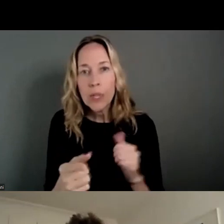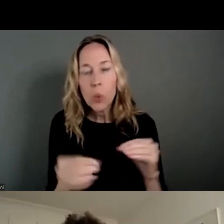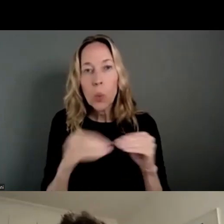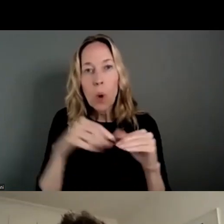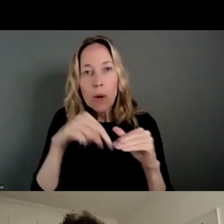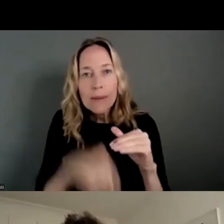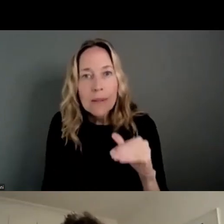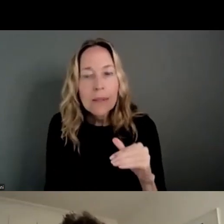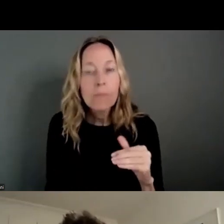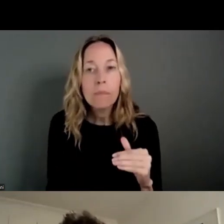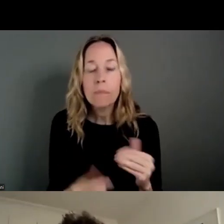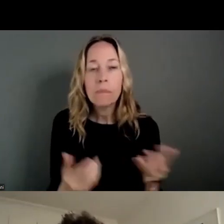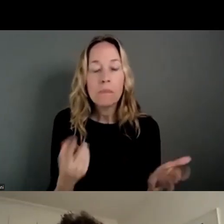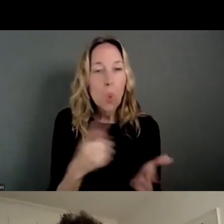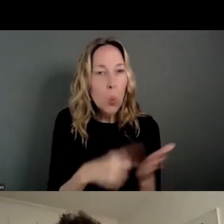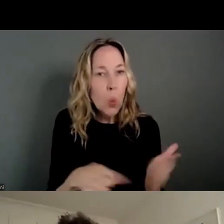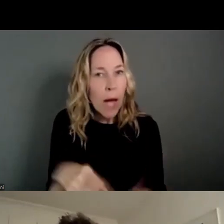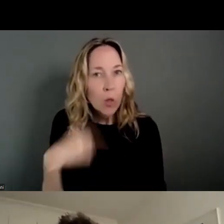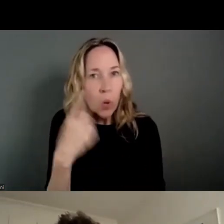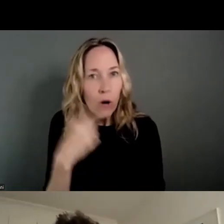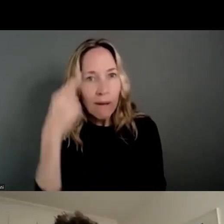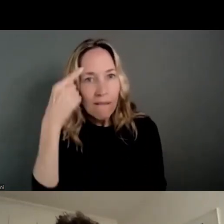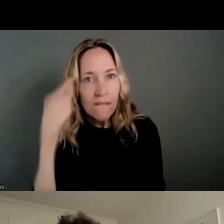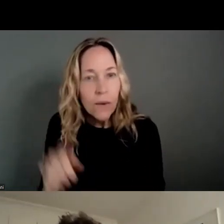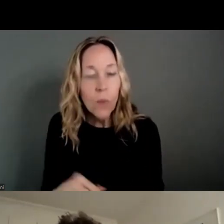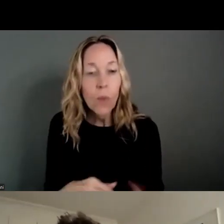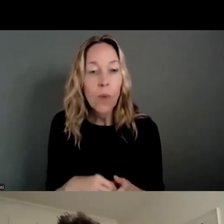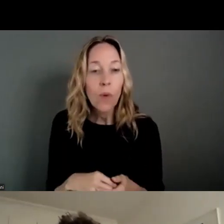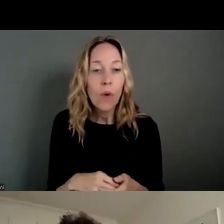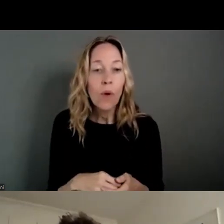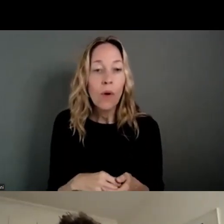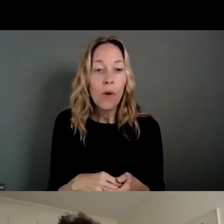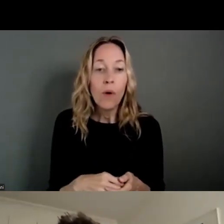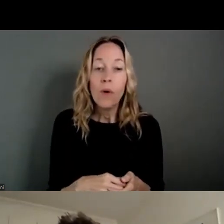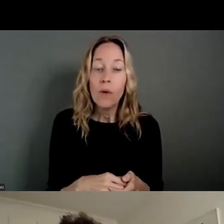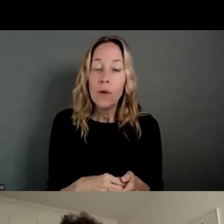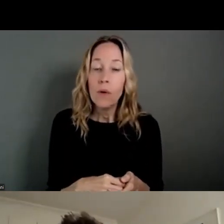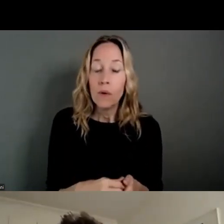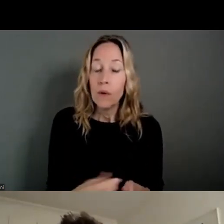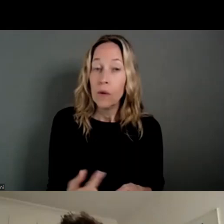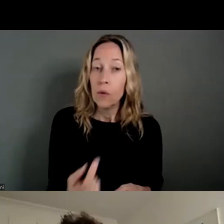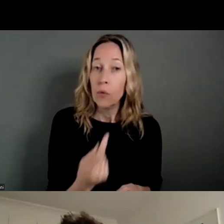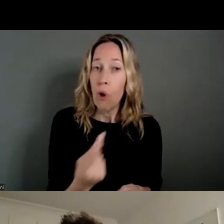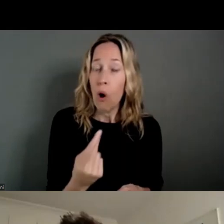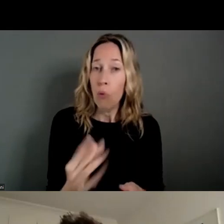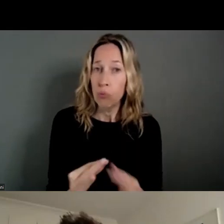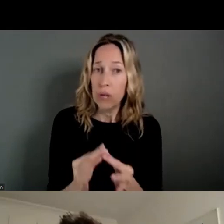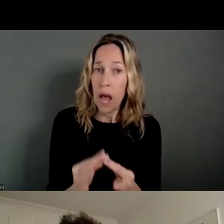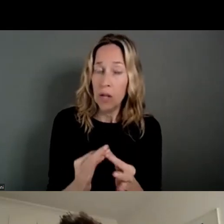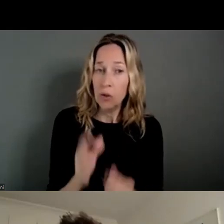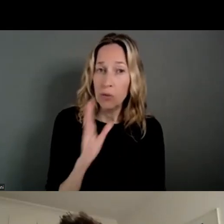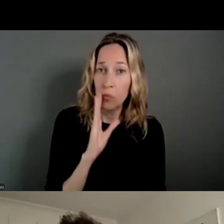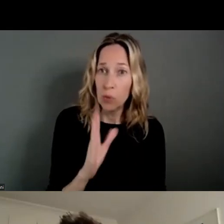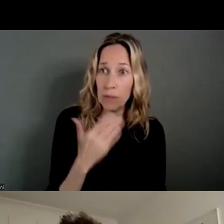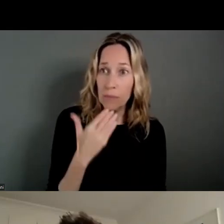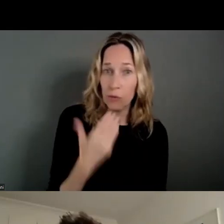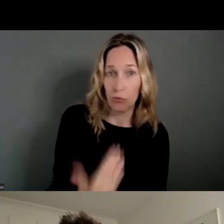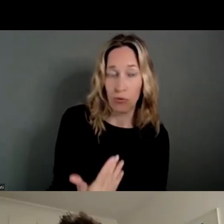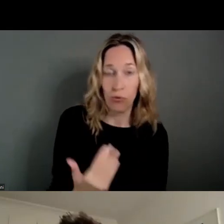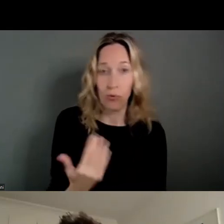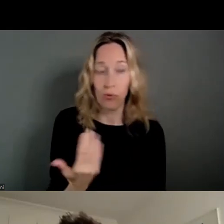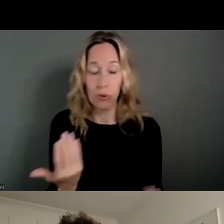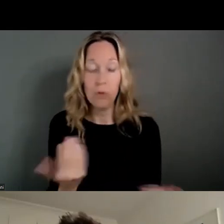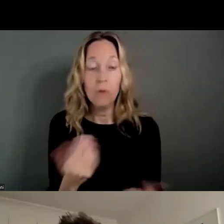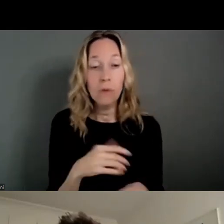whether this is suitable as a relationship. So I want to see how many dates a year you're working. I